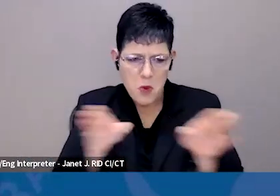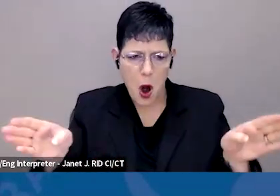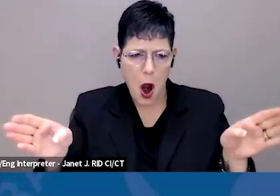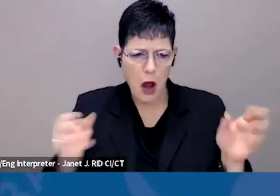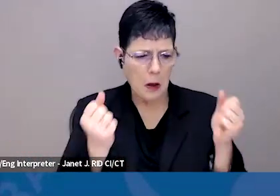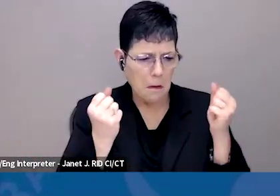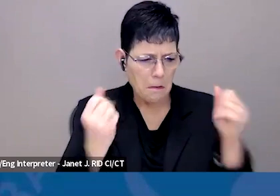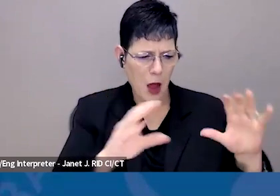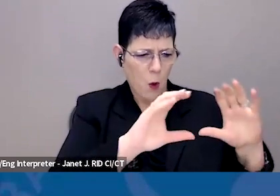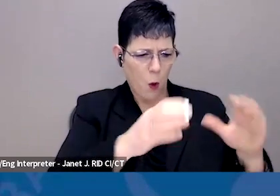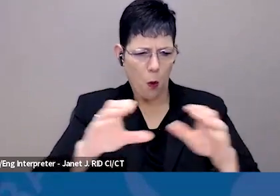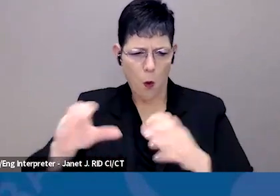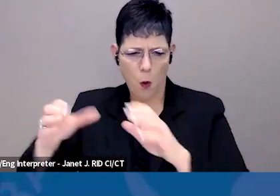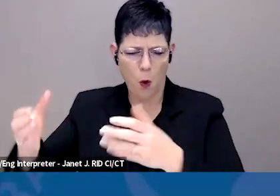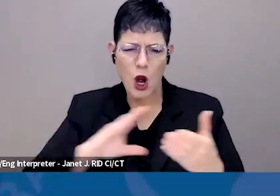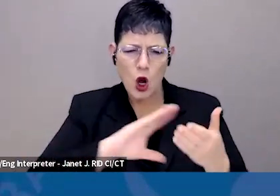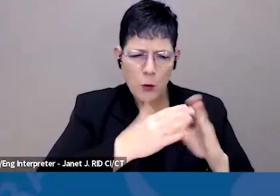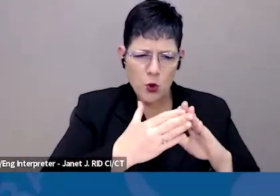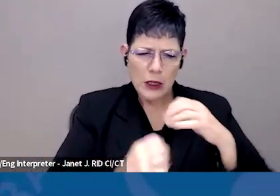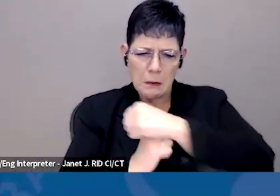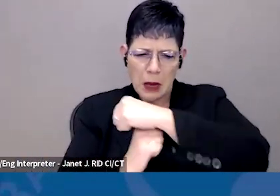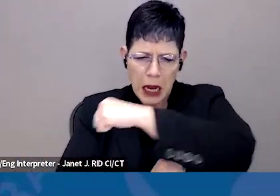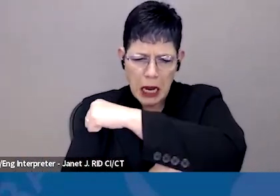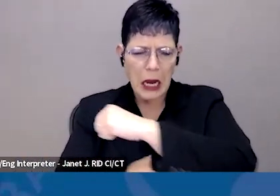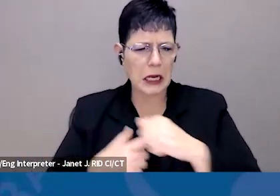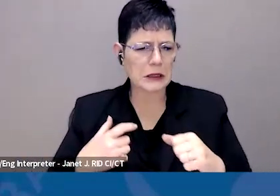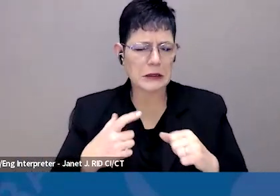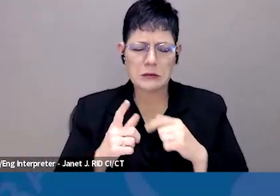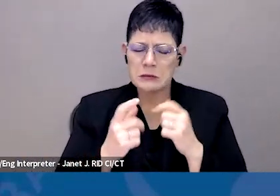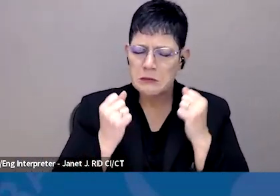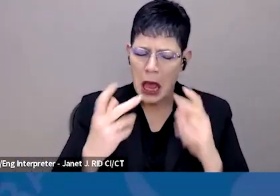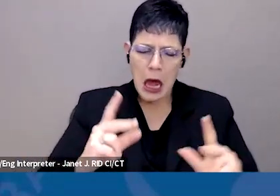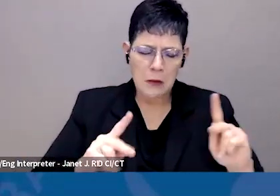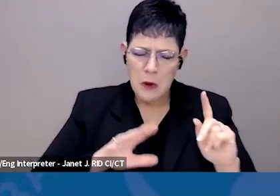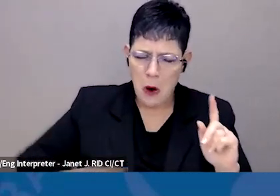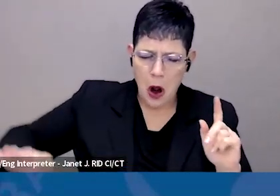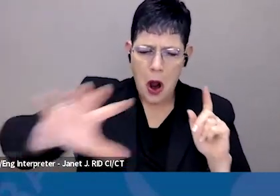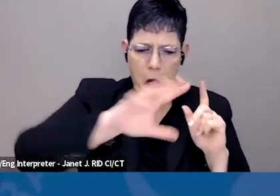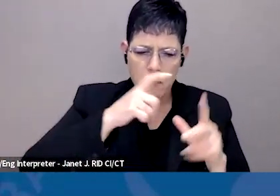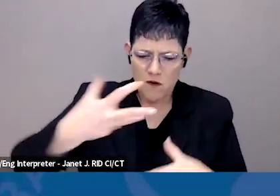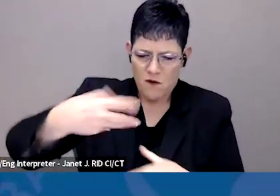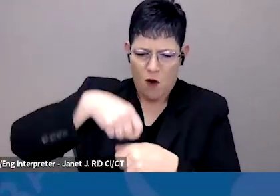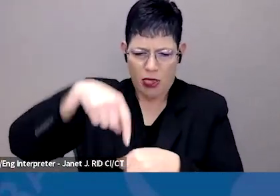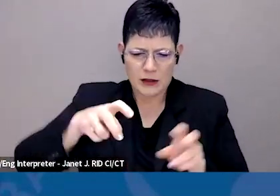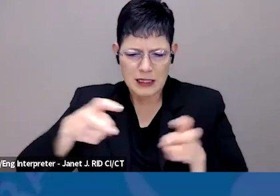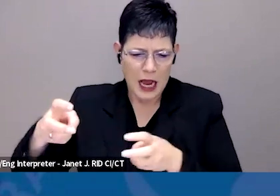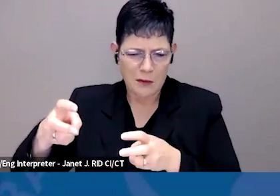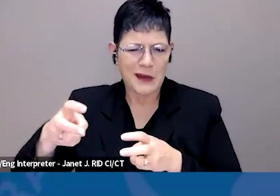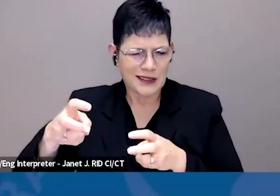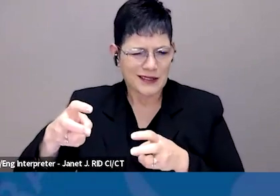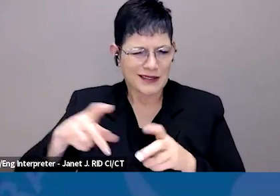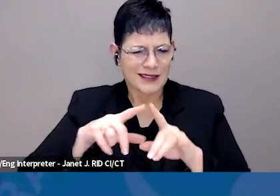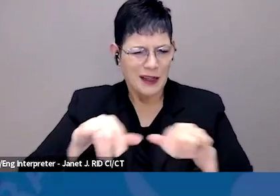state organizations, community-based organizations, advocates from across the caregiving spectrum, as well as state and local